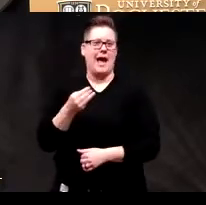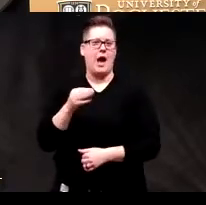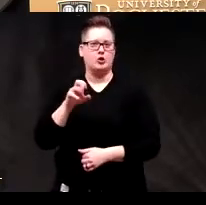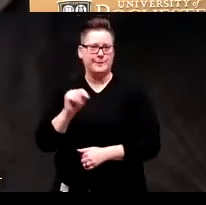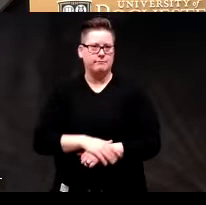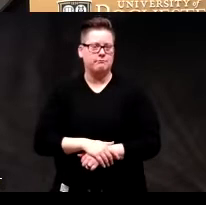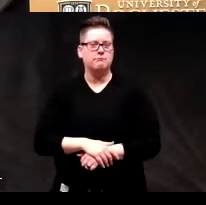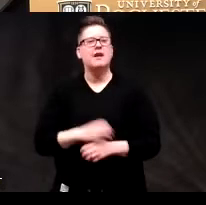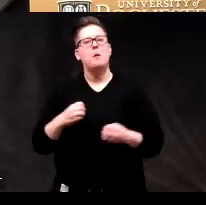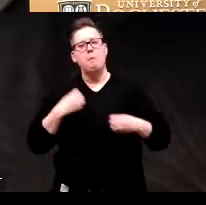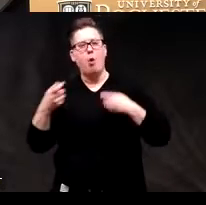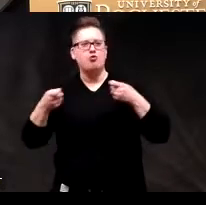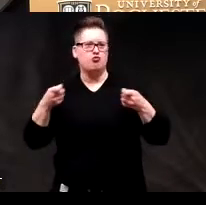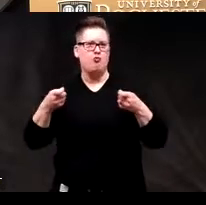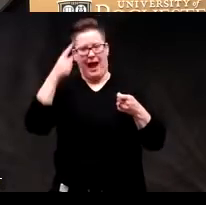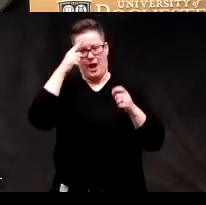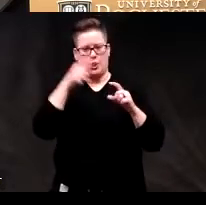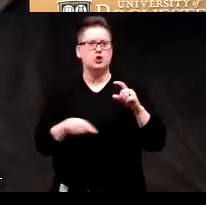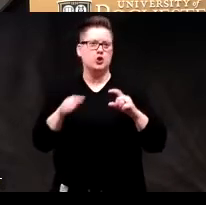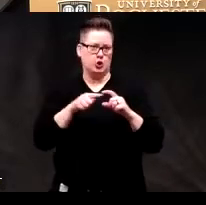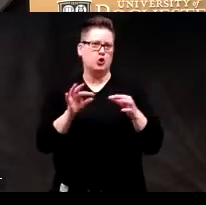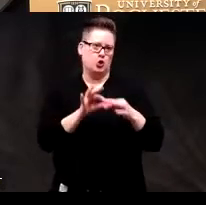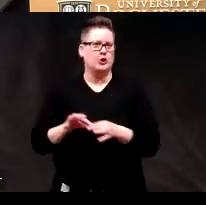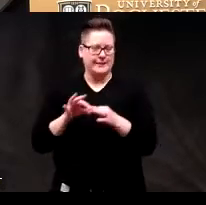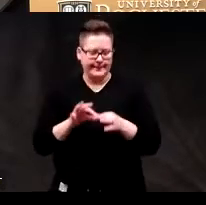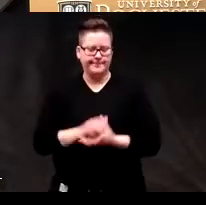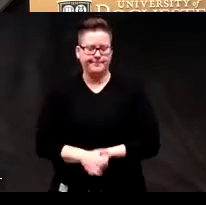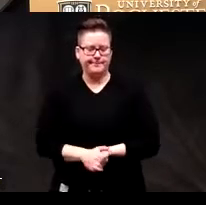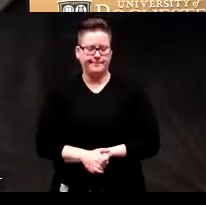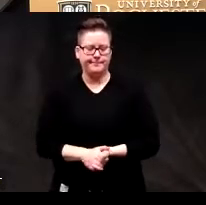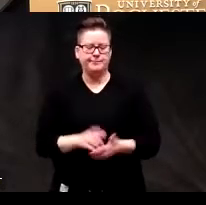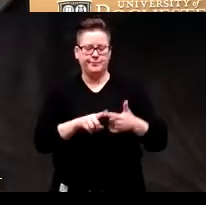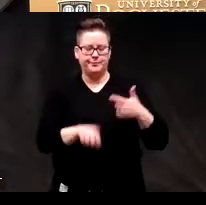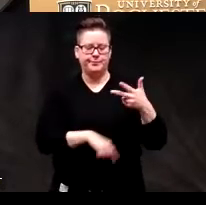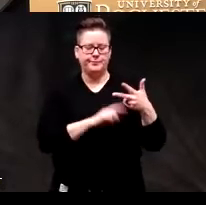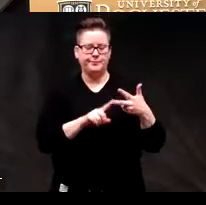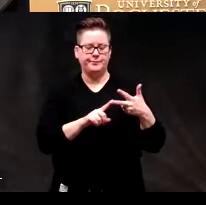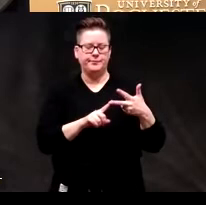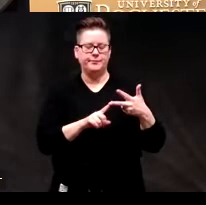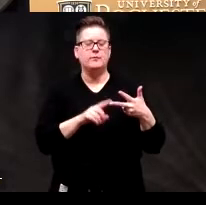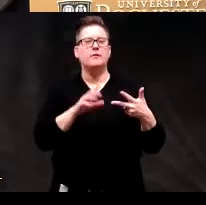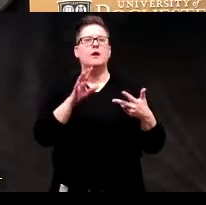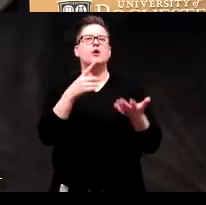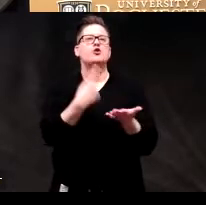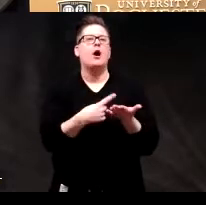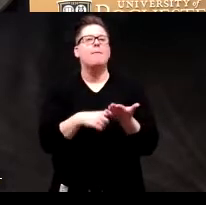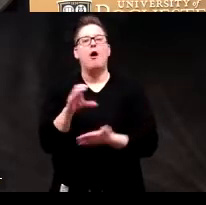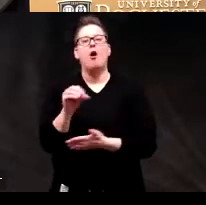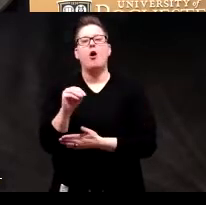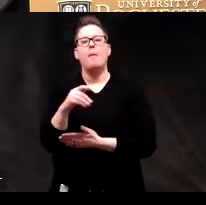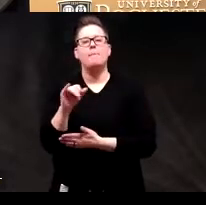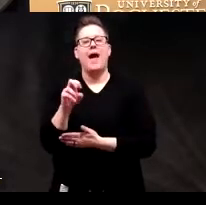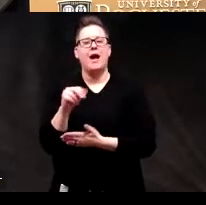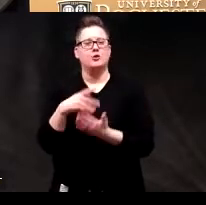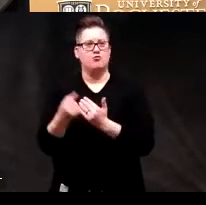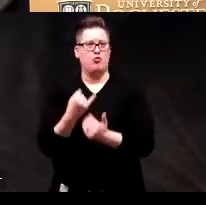speaking about the emotion regulation circuit. I also want to talk about the compassion project that